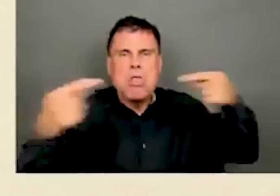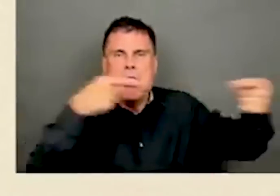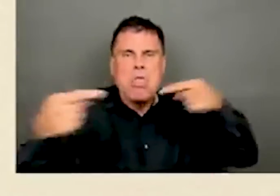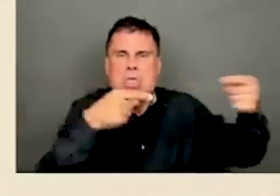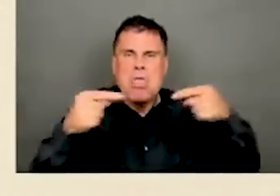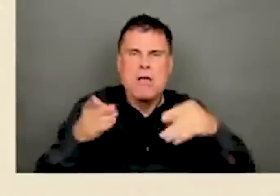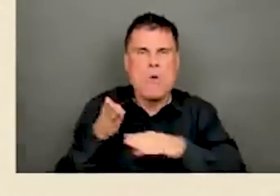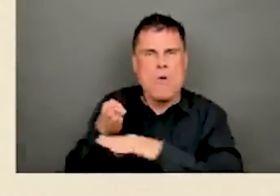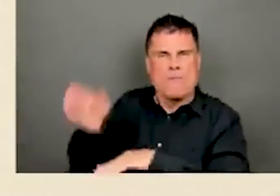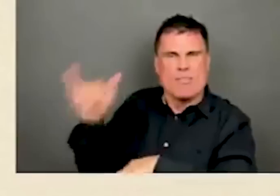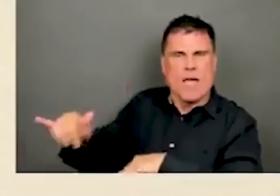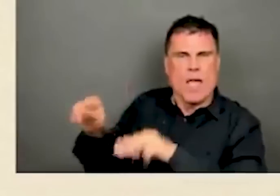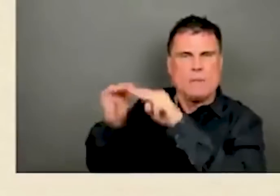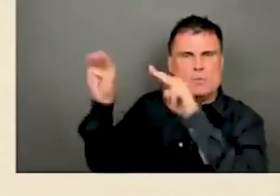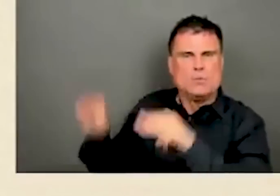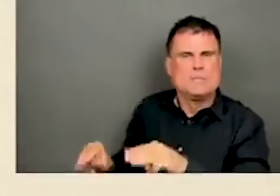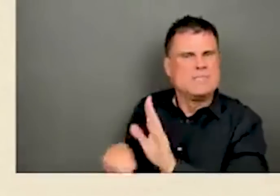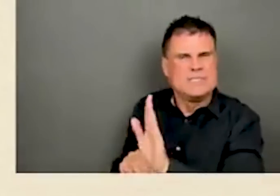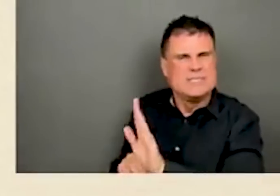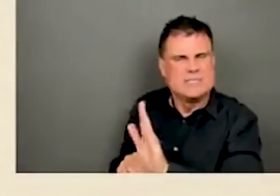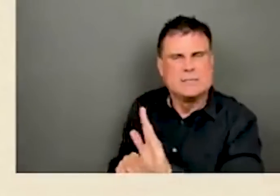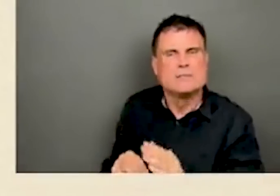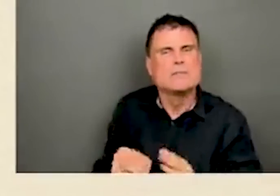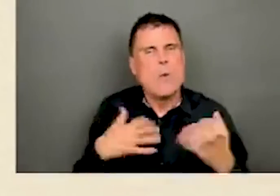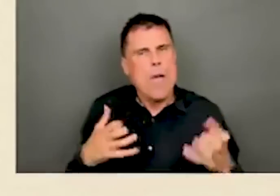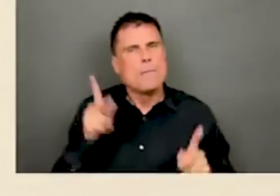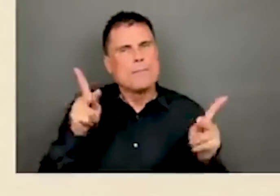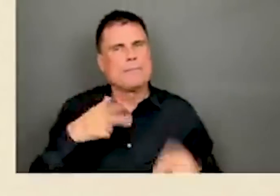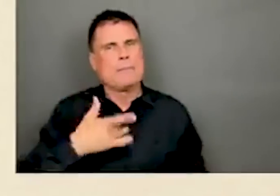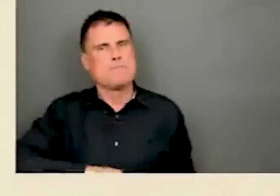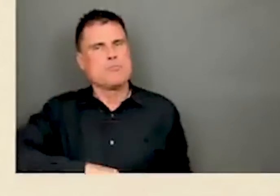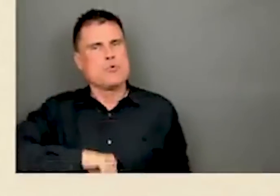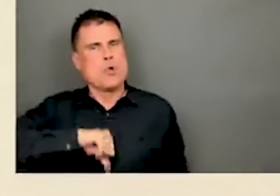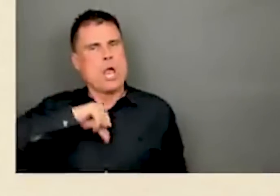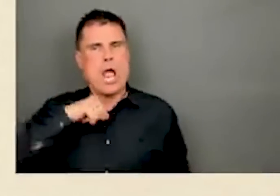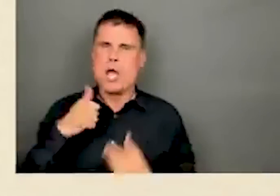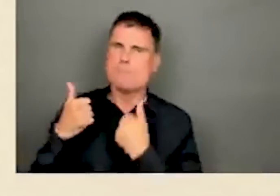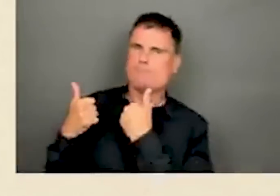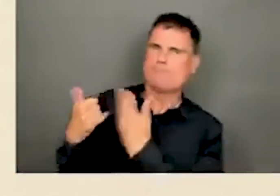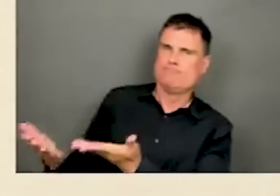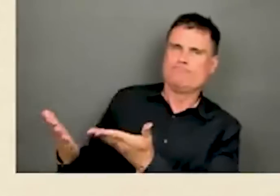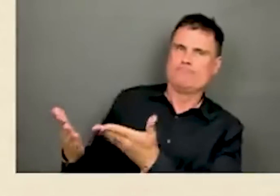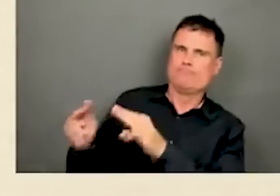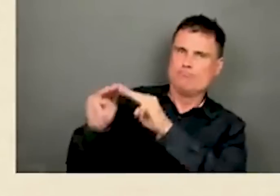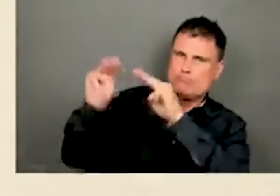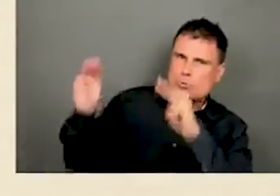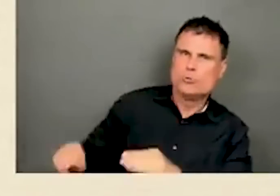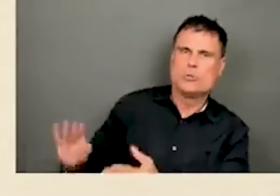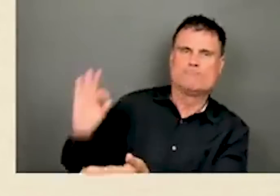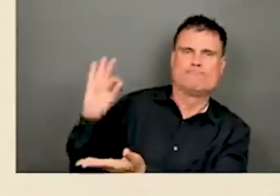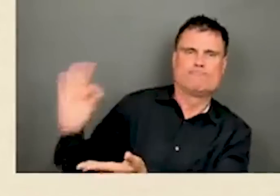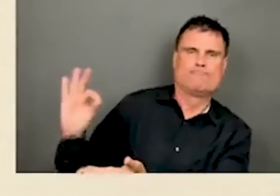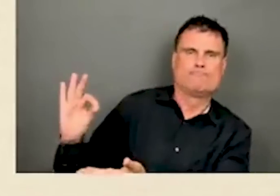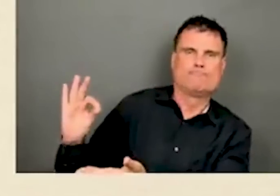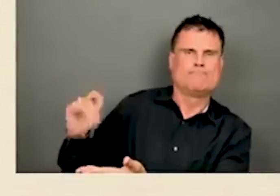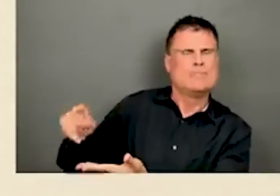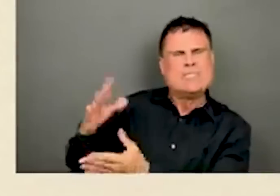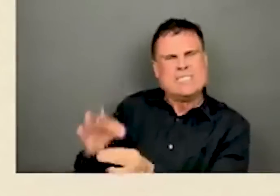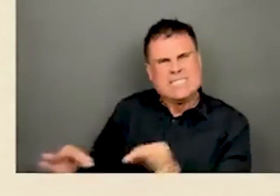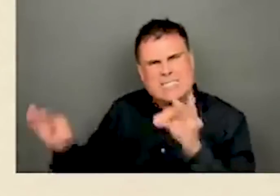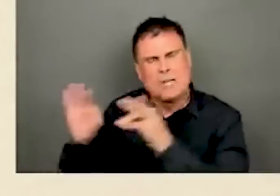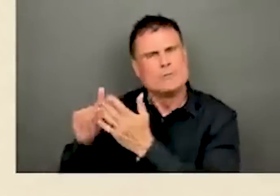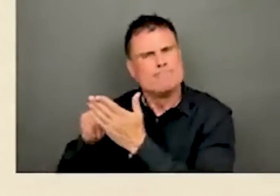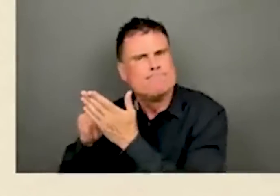proud of the museum as they were before the announcement. It was and is an iconic treasure for all British Columbians,